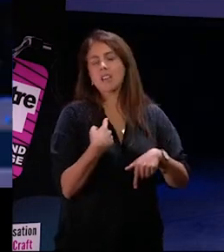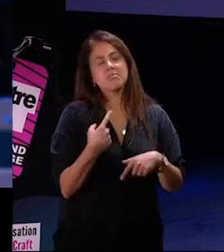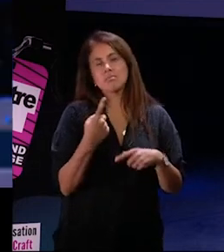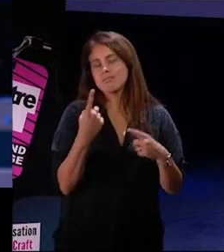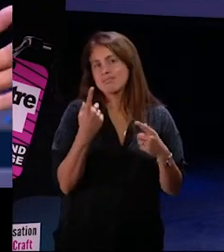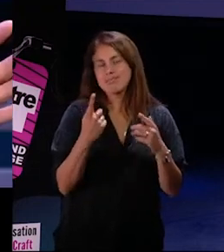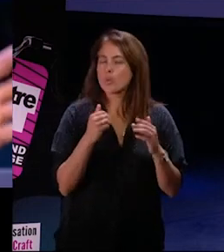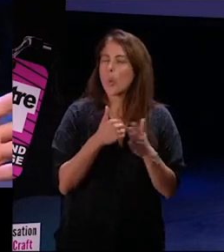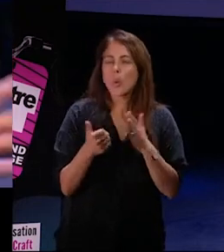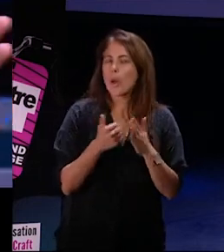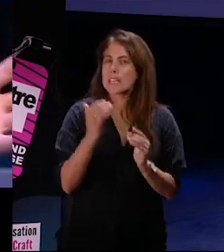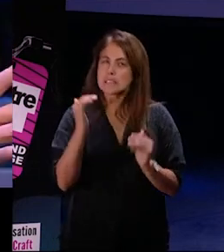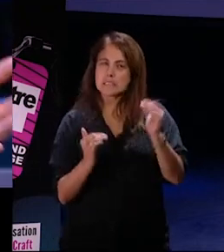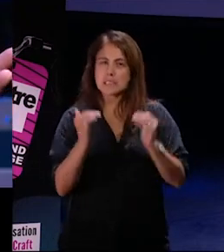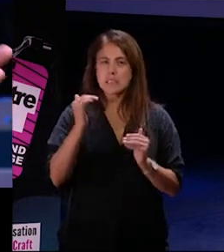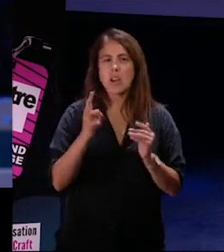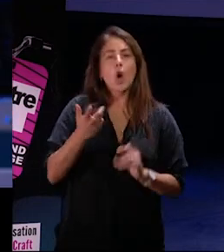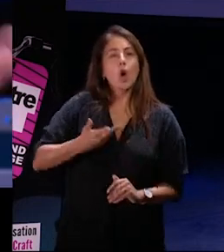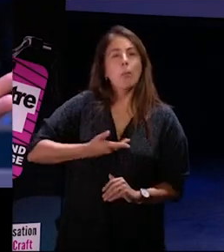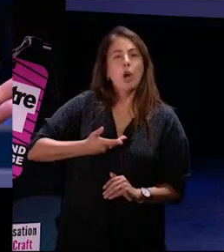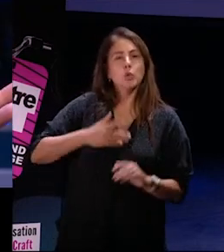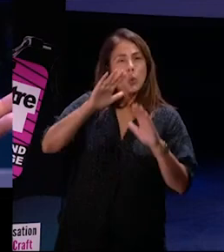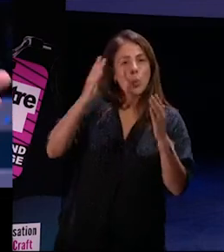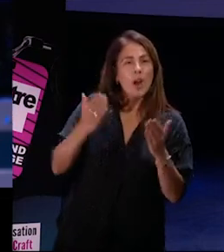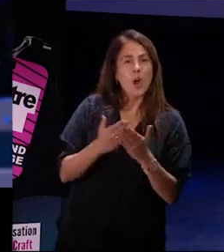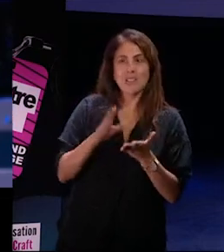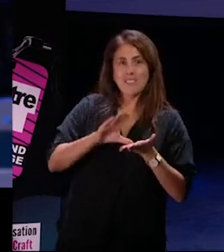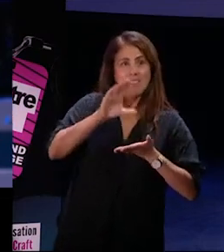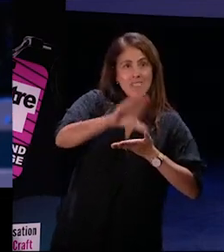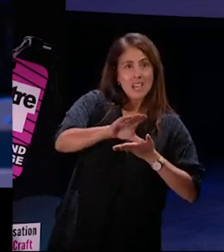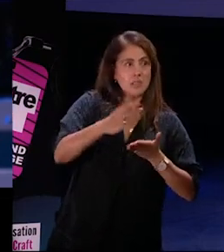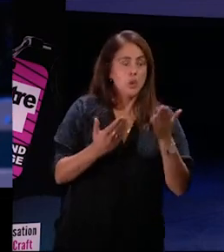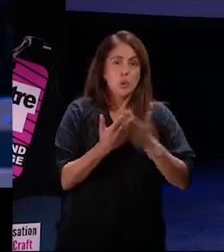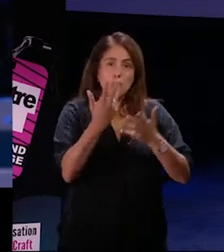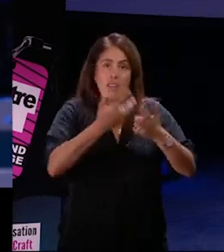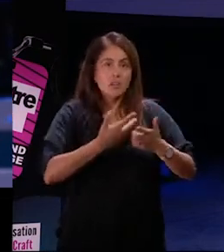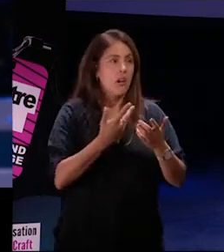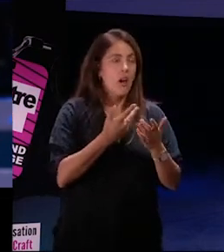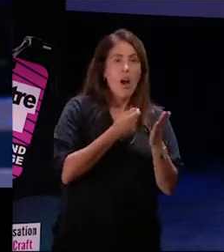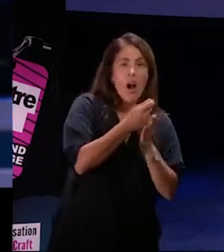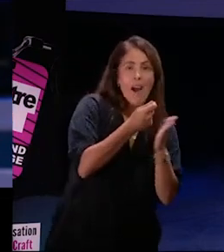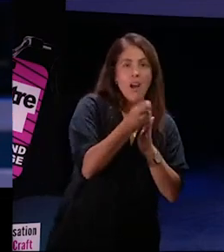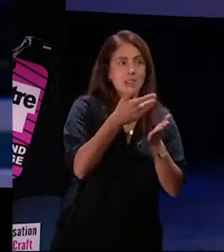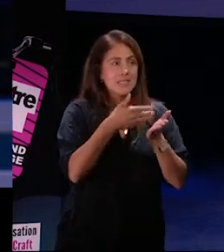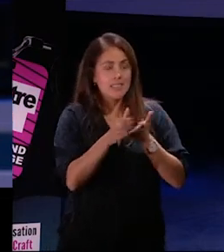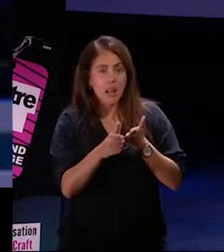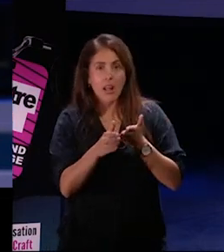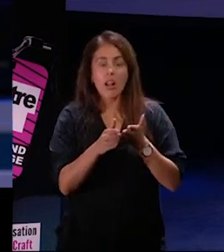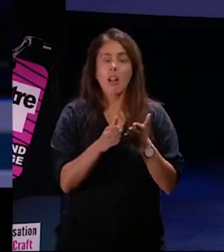necessarily gain, you're from a much more commercial world where you will invest in new technology and be able to hire and sell and all the rest of it. We